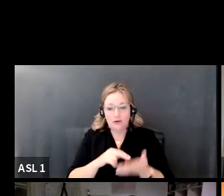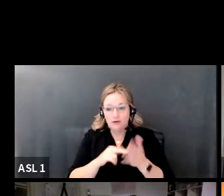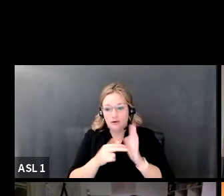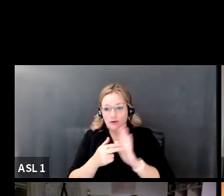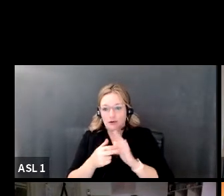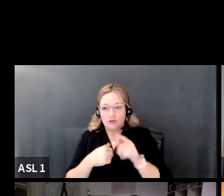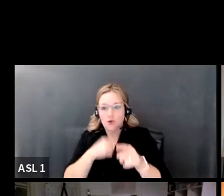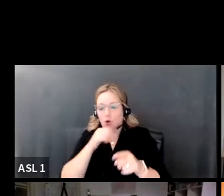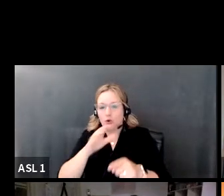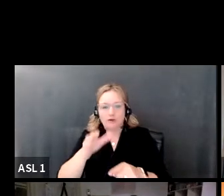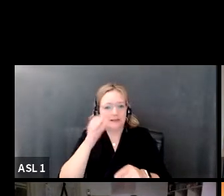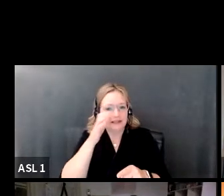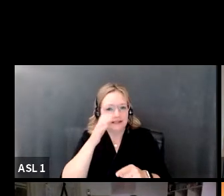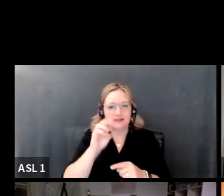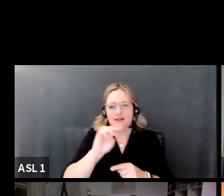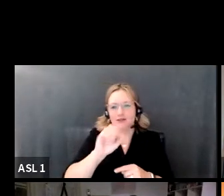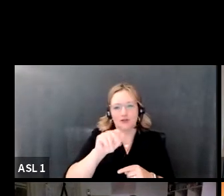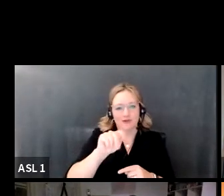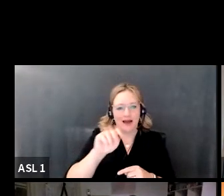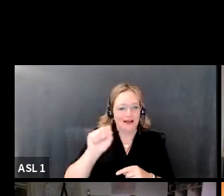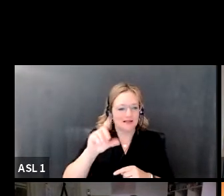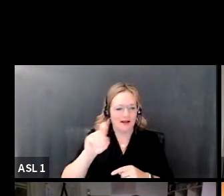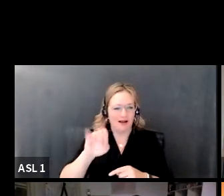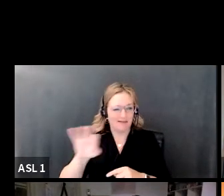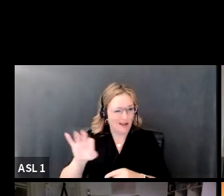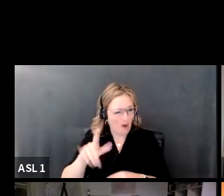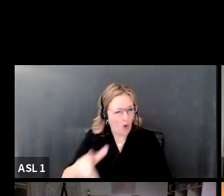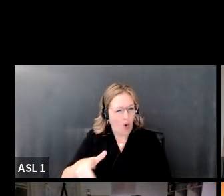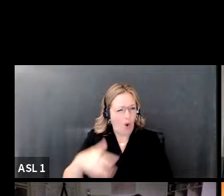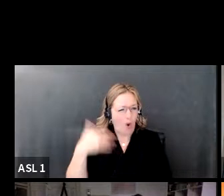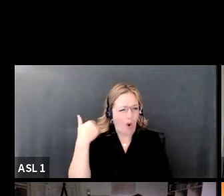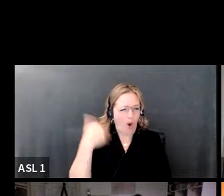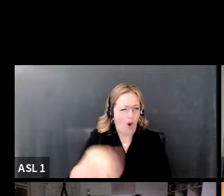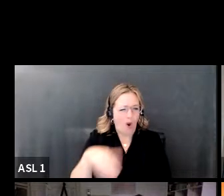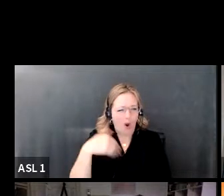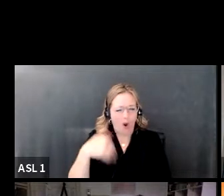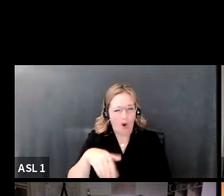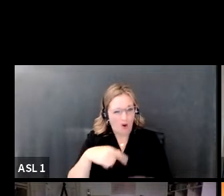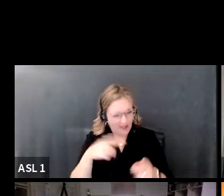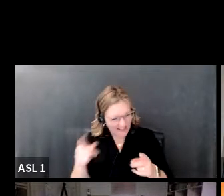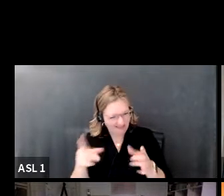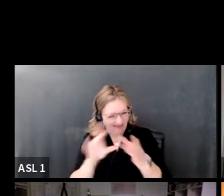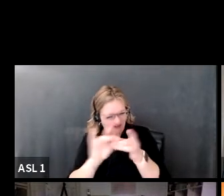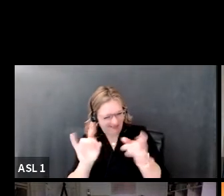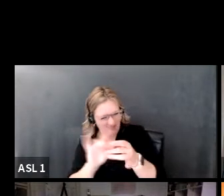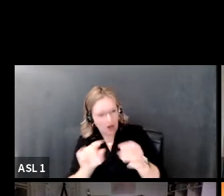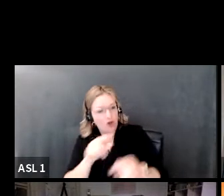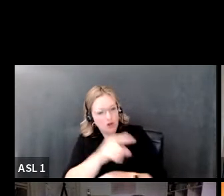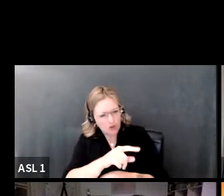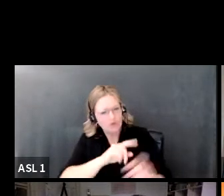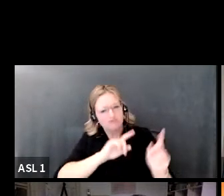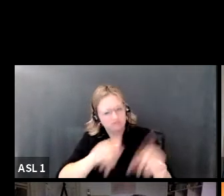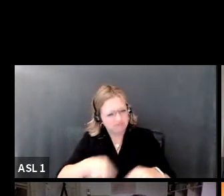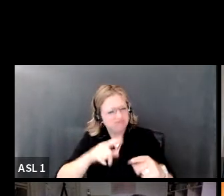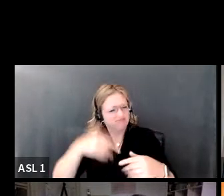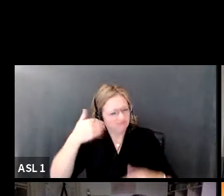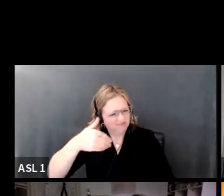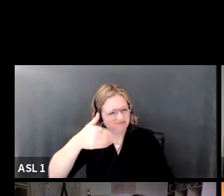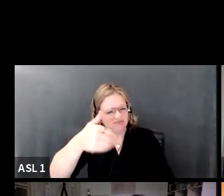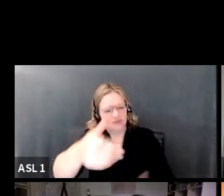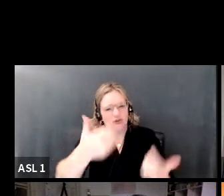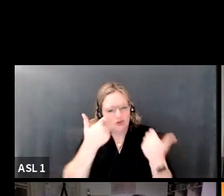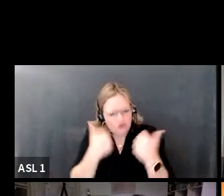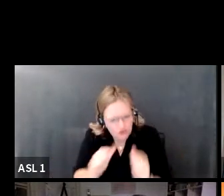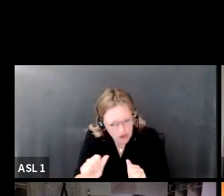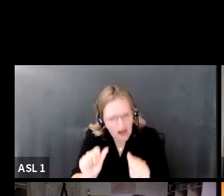scott the nerve of him to come out and even say and try to undermine you when you guys have been showing up time and time again to get this